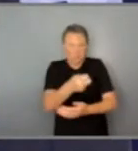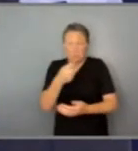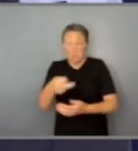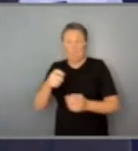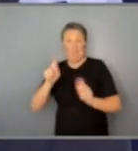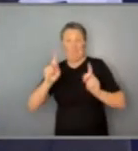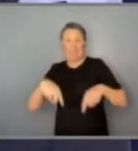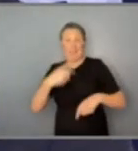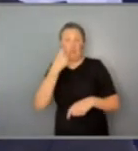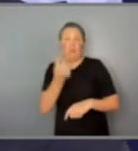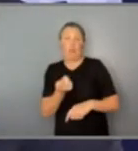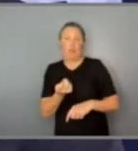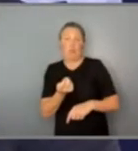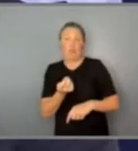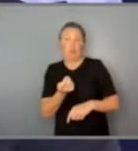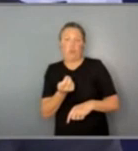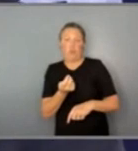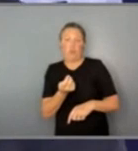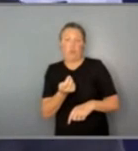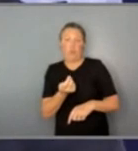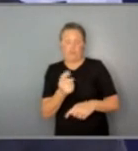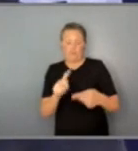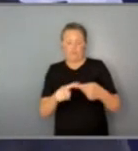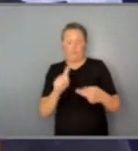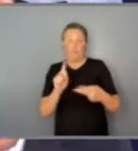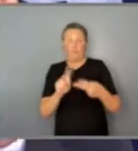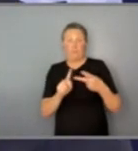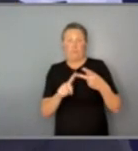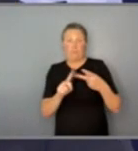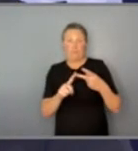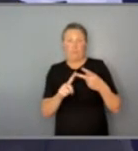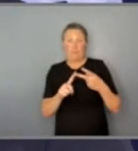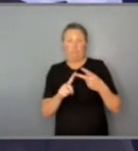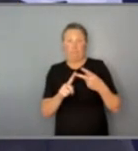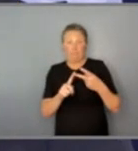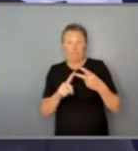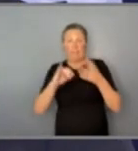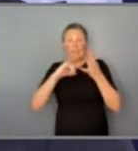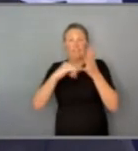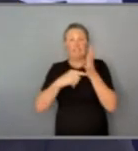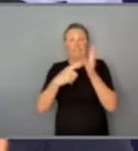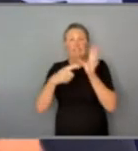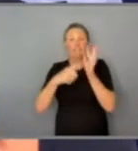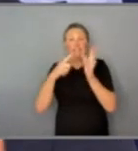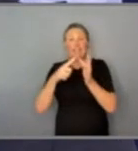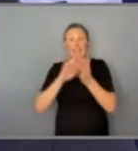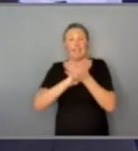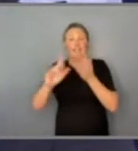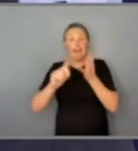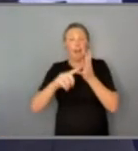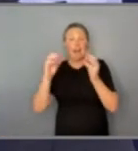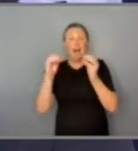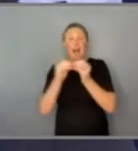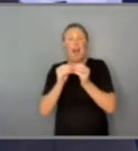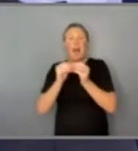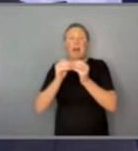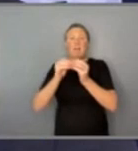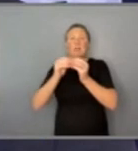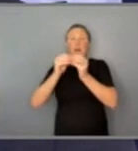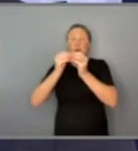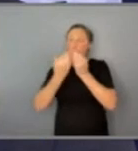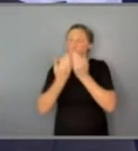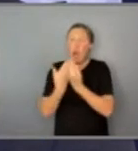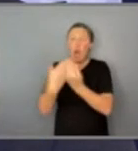hasn't declined. The second is to get the state hubs up and running and functioning again so we can achieve those levels. And